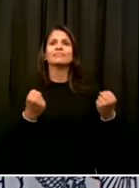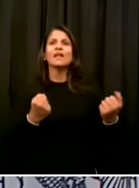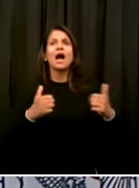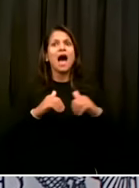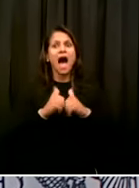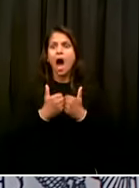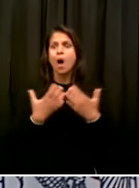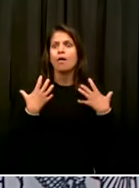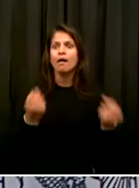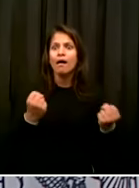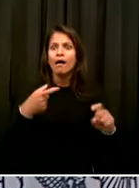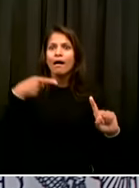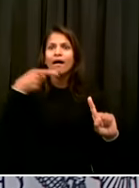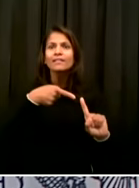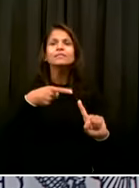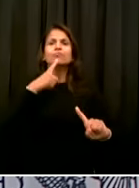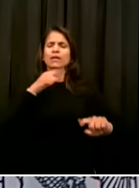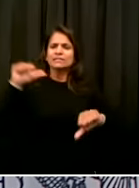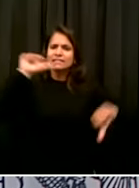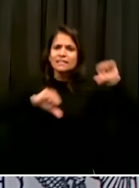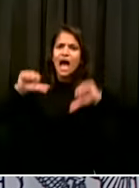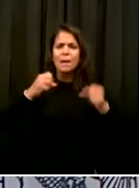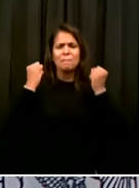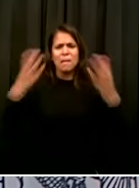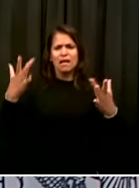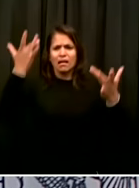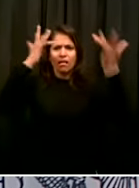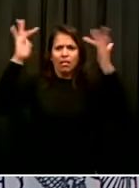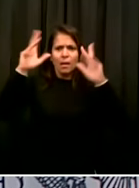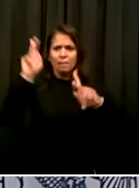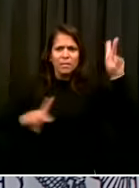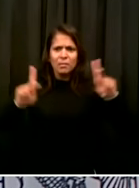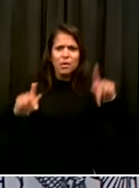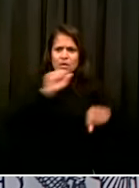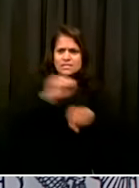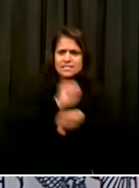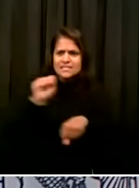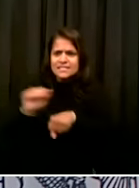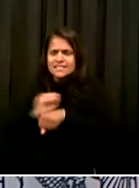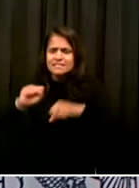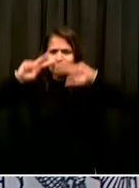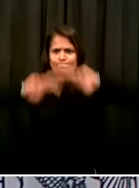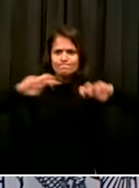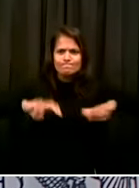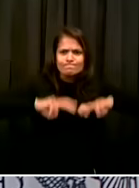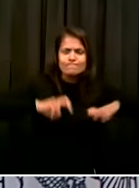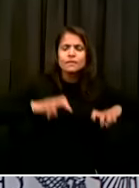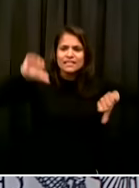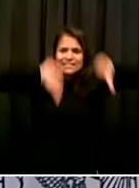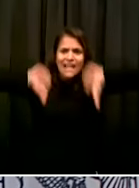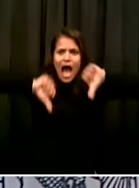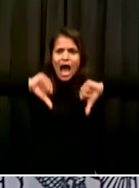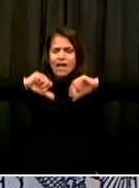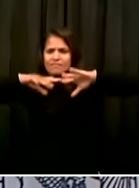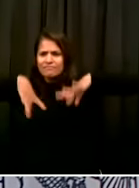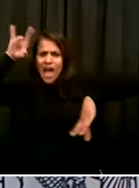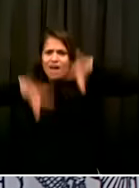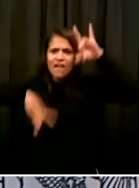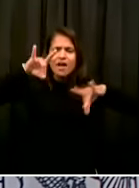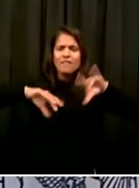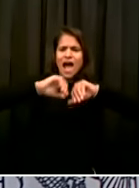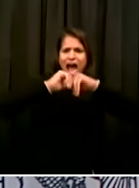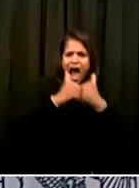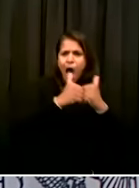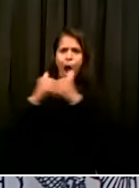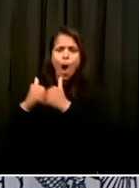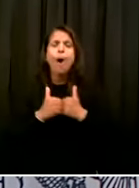We've done this the right way because we actually paid attention to the facts. And we talked to you about the facts, and you listened, and you acted. So